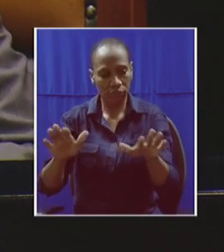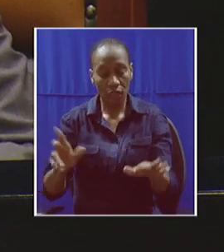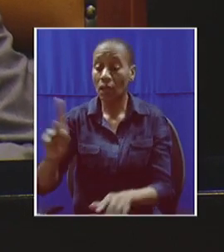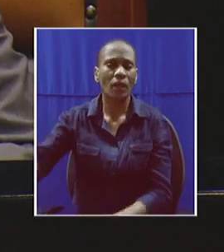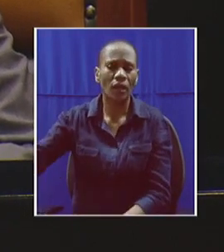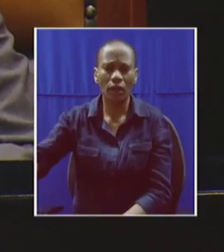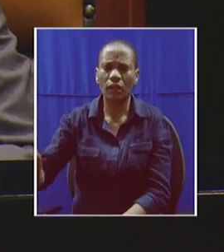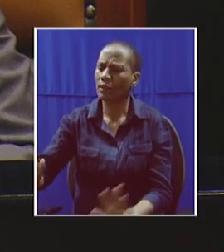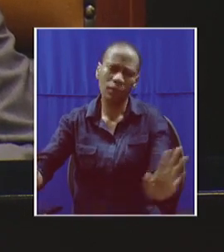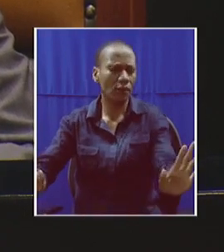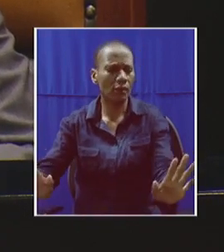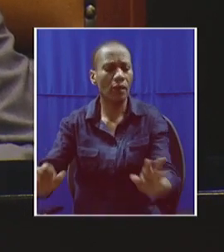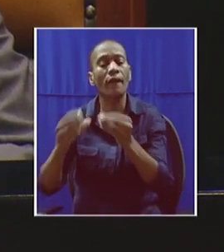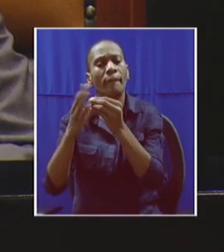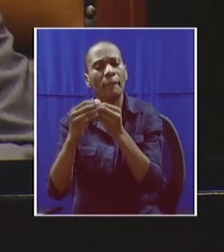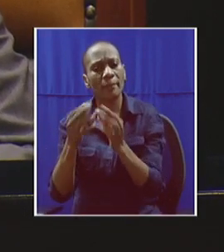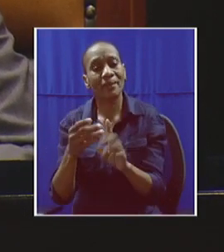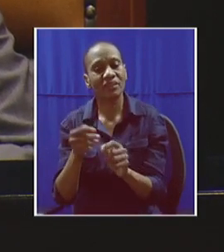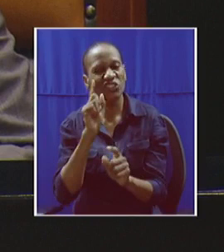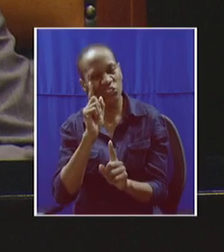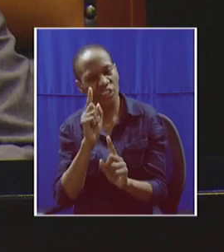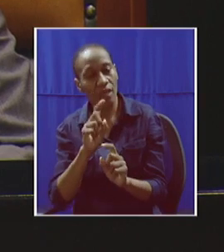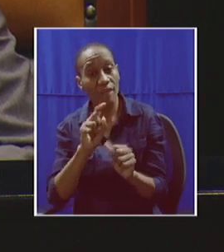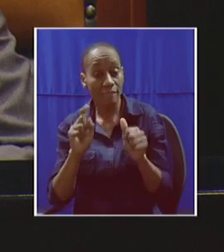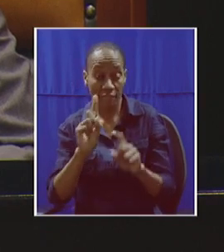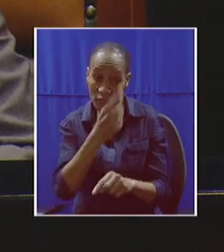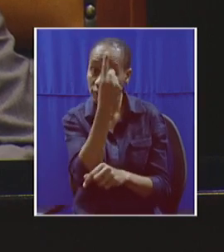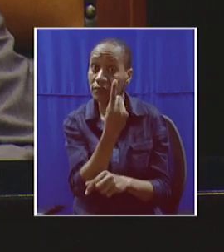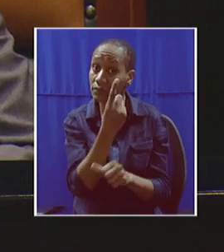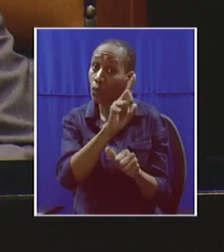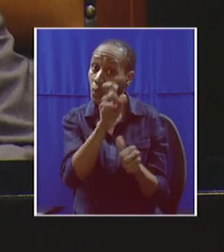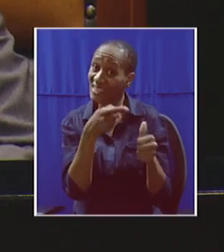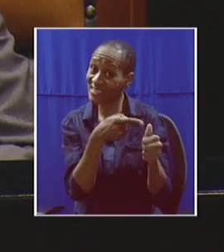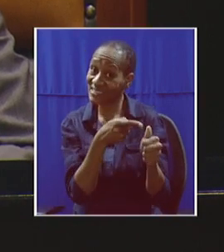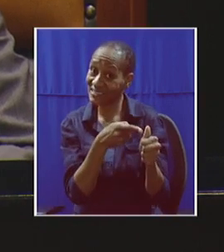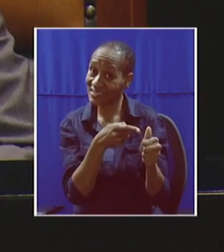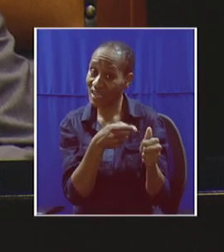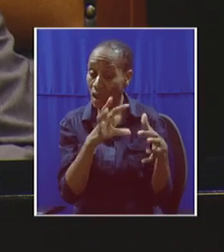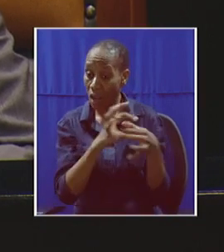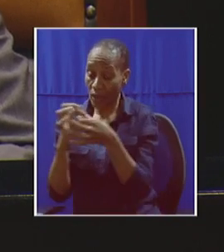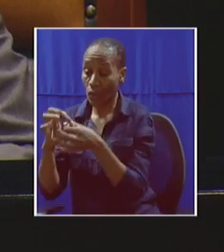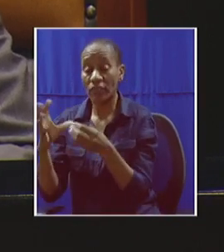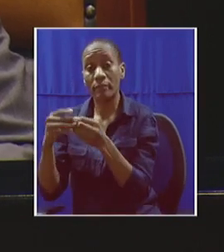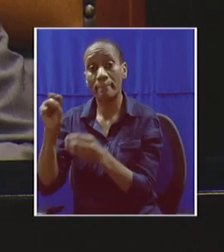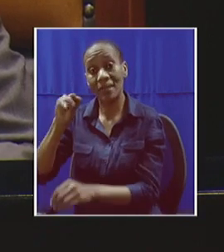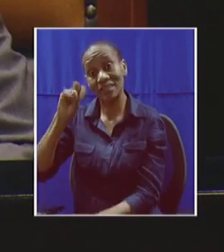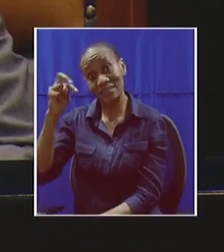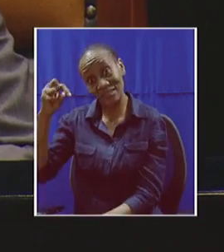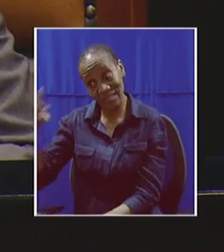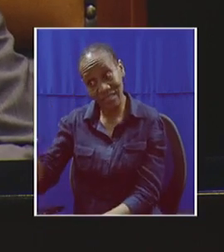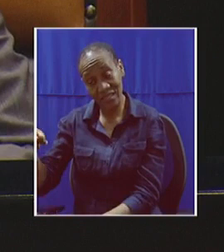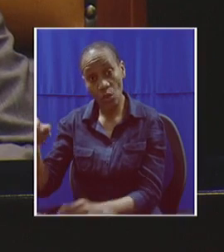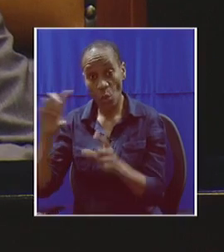honorable members if you look at the original question in terms of the specifics that The Honorable sing asked the minister has responded to